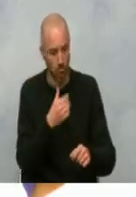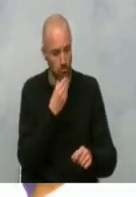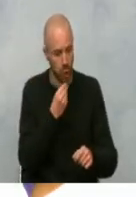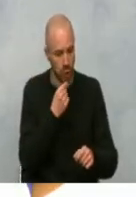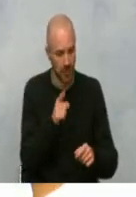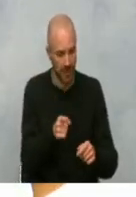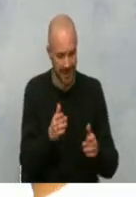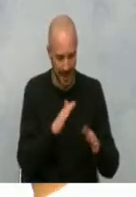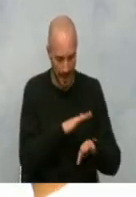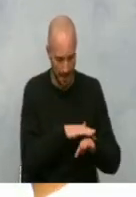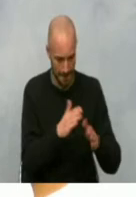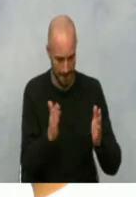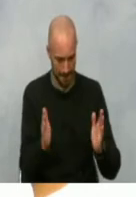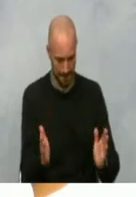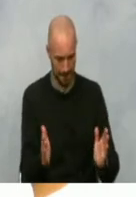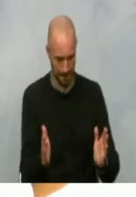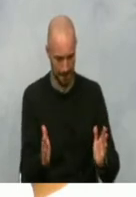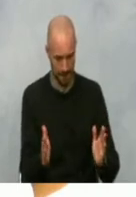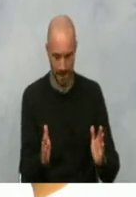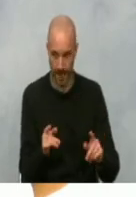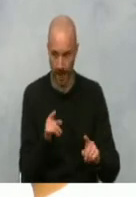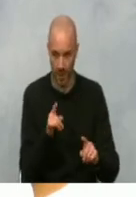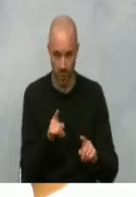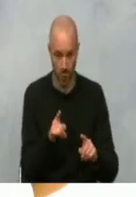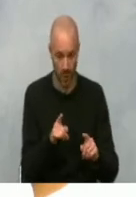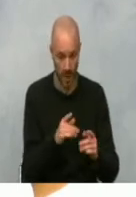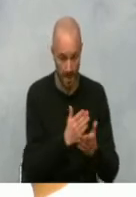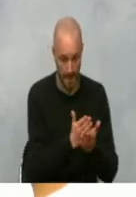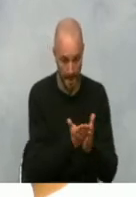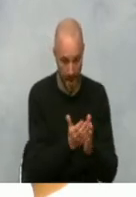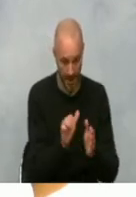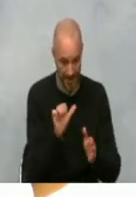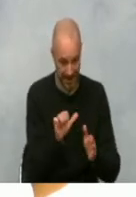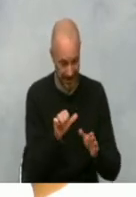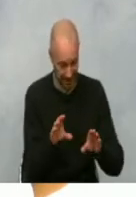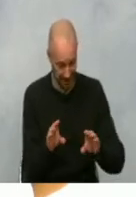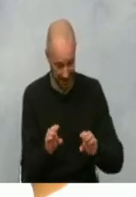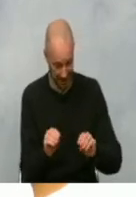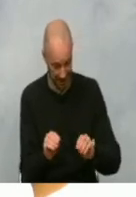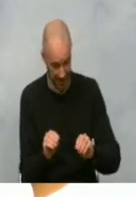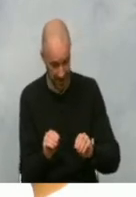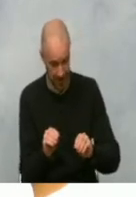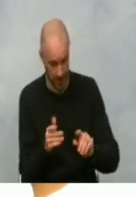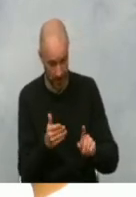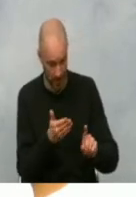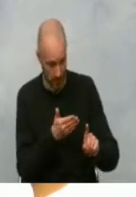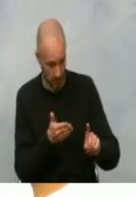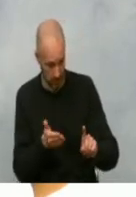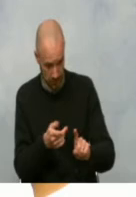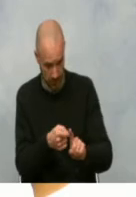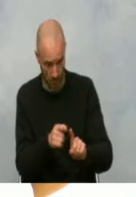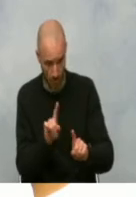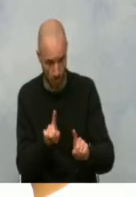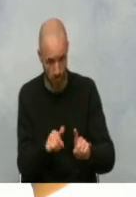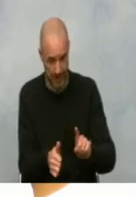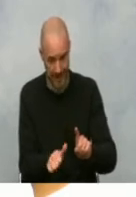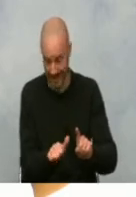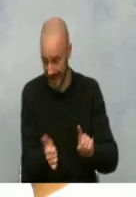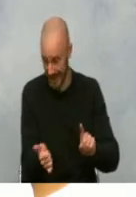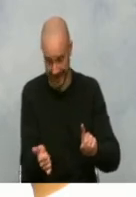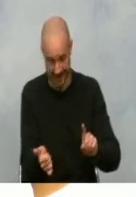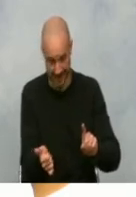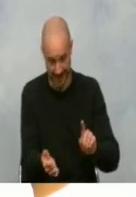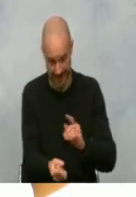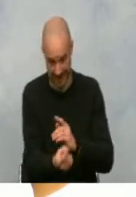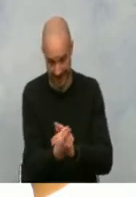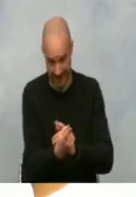time. So Section 6 finishes off by pointing towards what happens next. And in terms of the